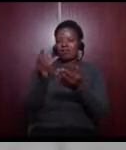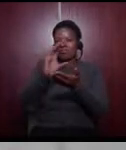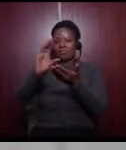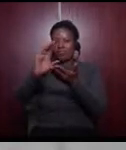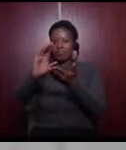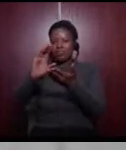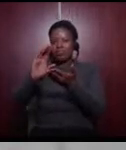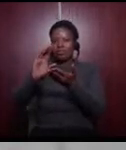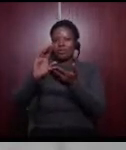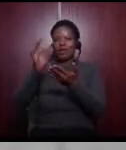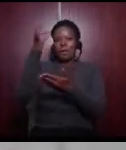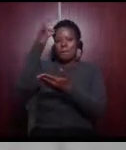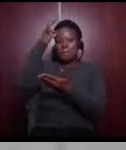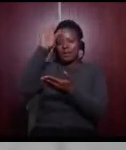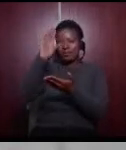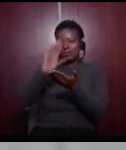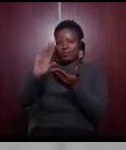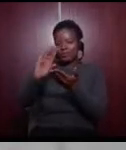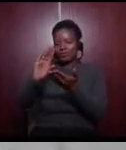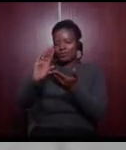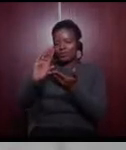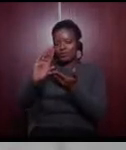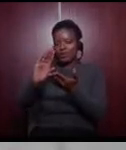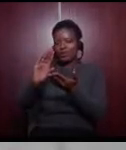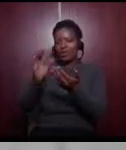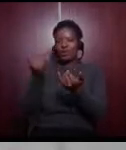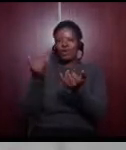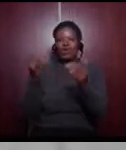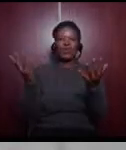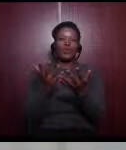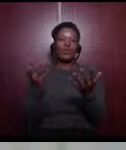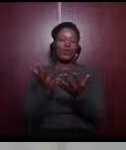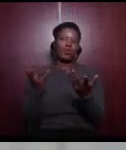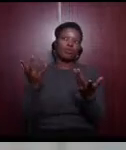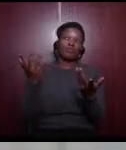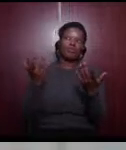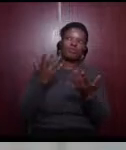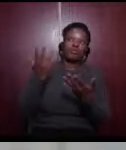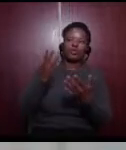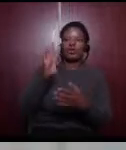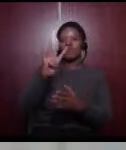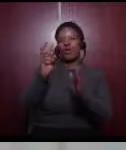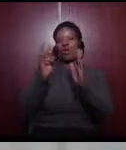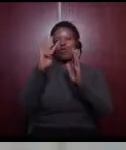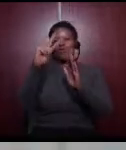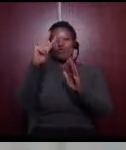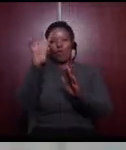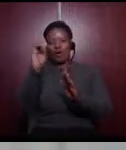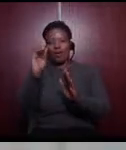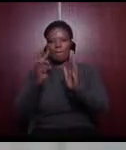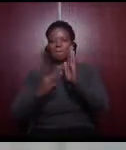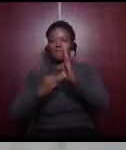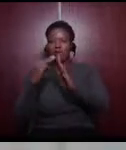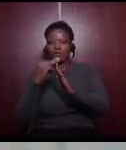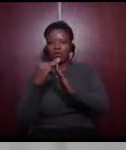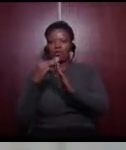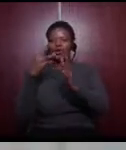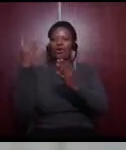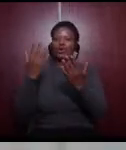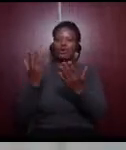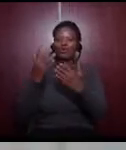President Fund, which is sitting at around approximately over 40 million. We have the Refugee Fund, which